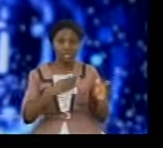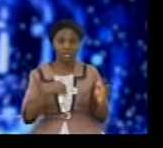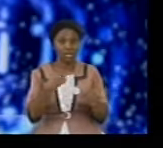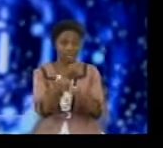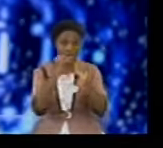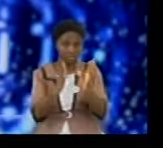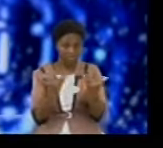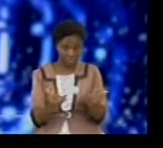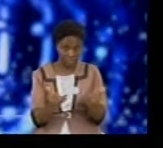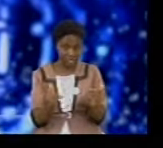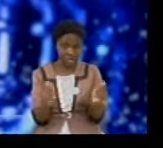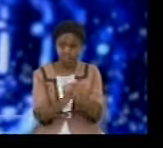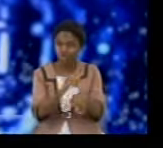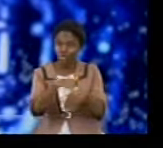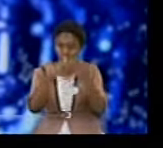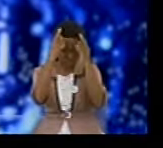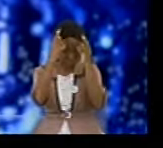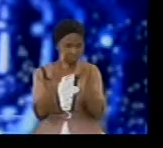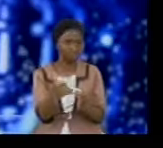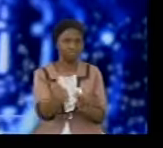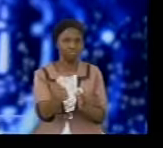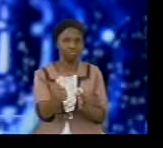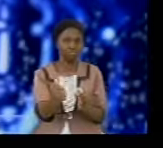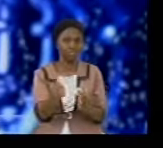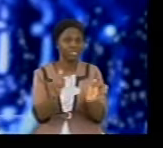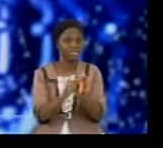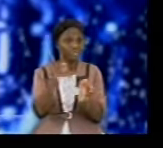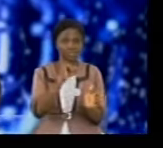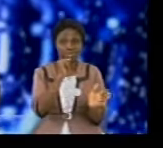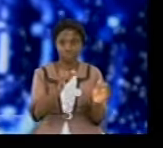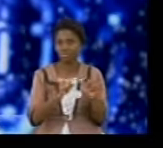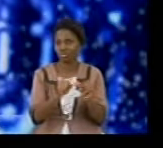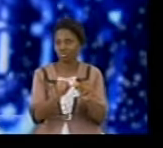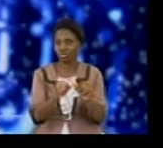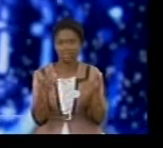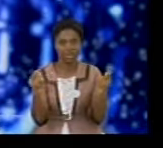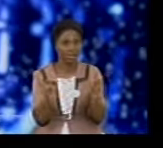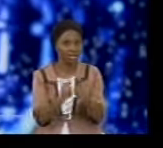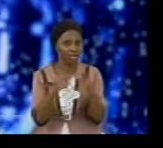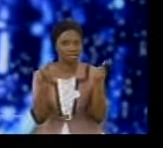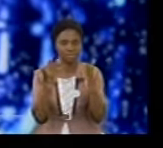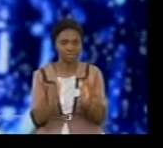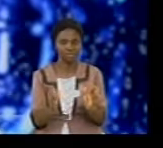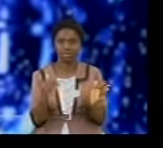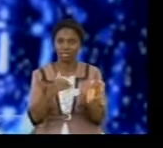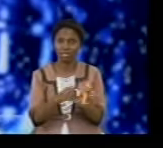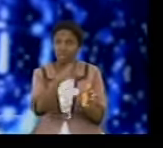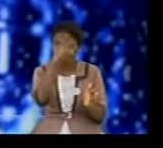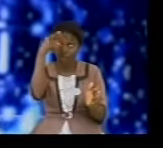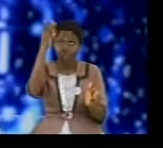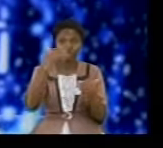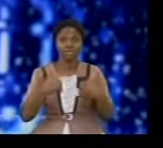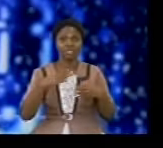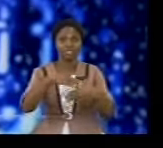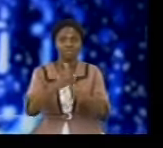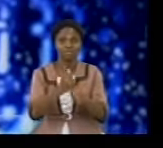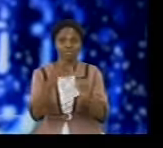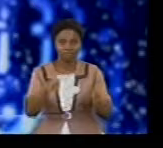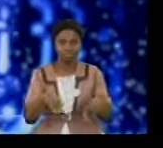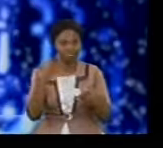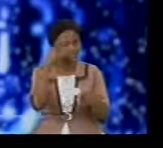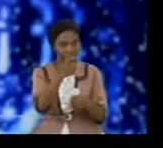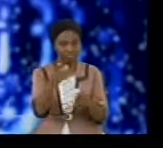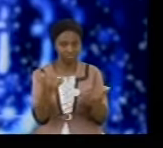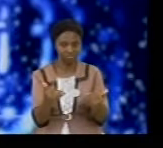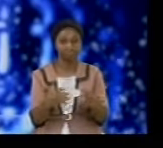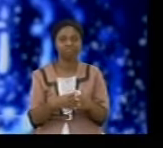with all determination that you no longer continue your life as a sinner. With all the provision that God is making for you, will you just